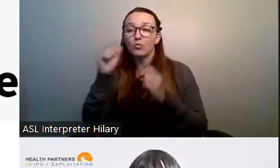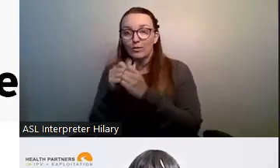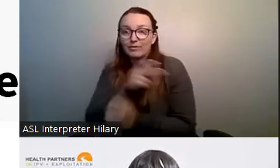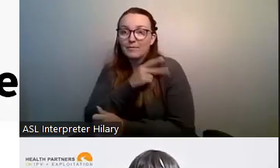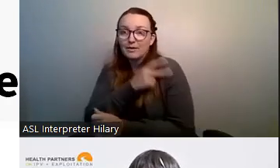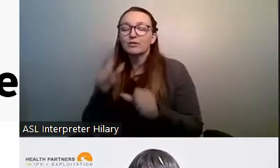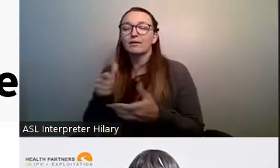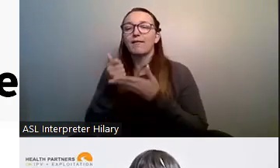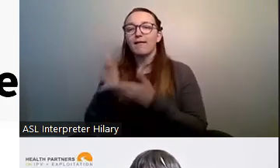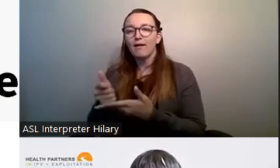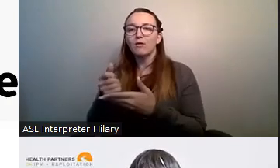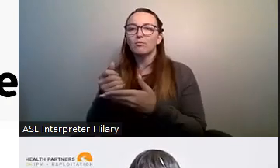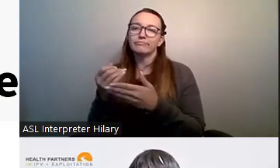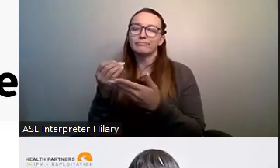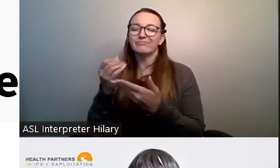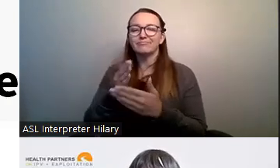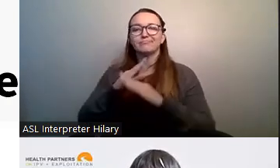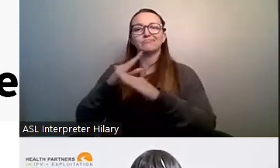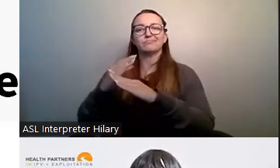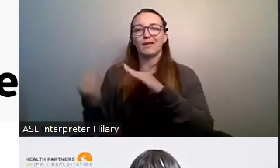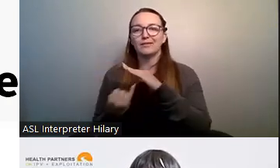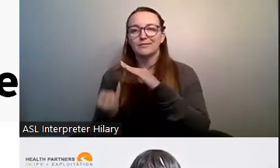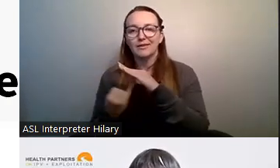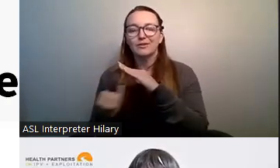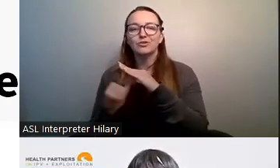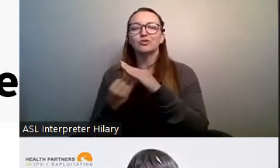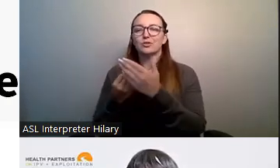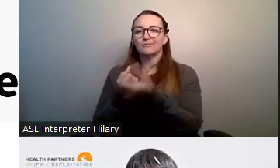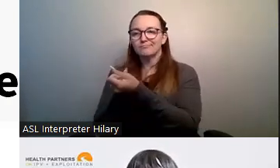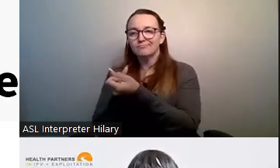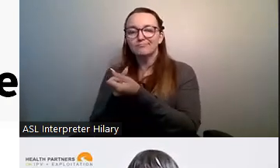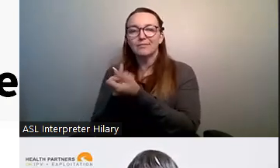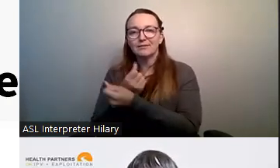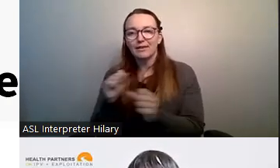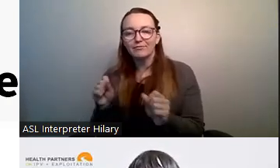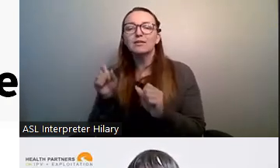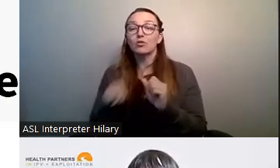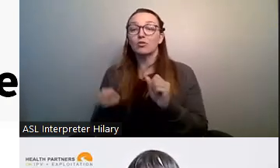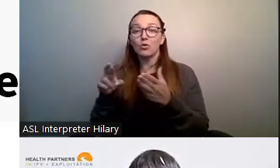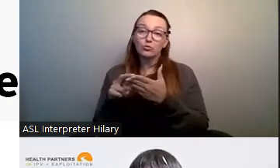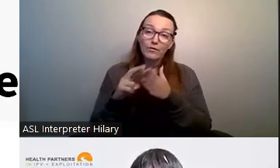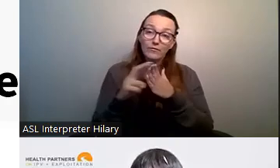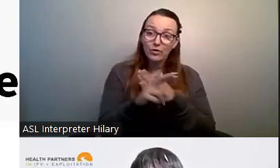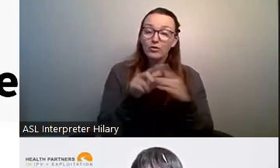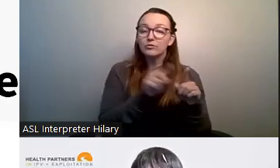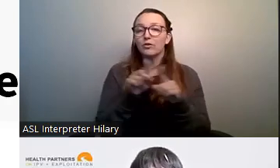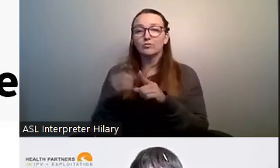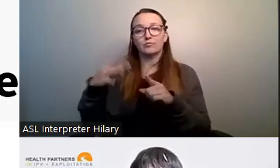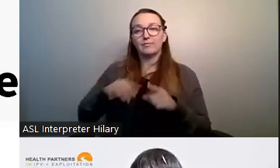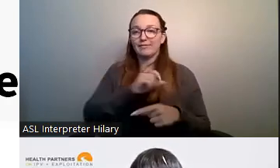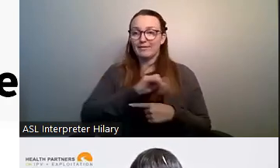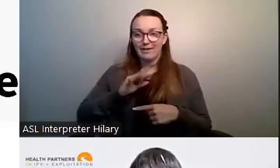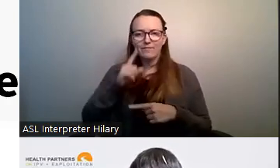improve safety, and open a lifeline to other supportive services. These referrals, remember, also benefit staff on